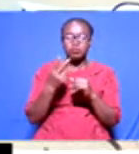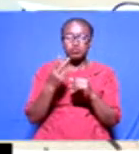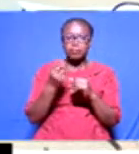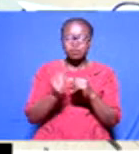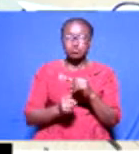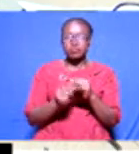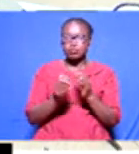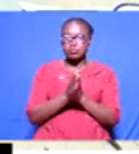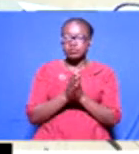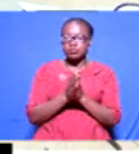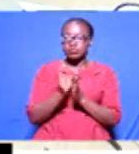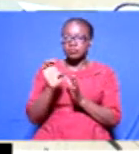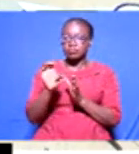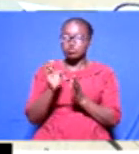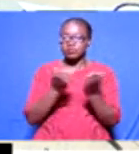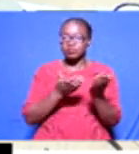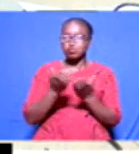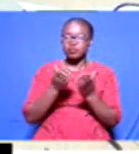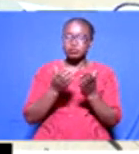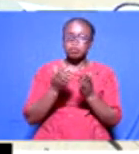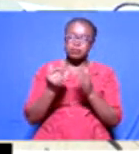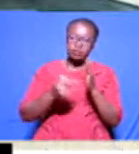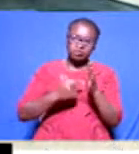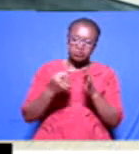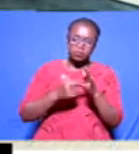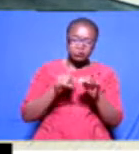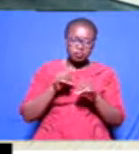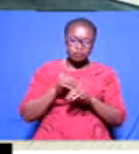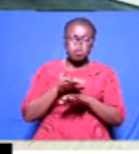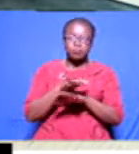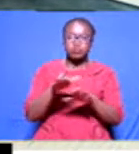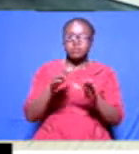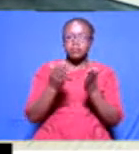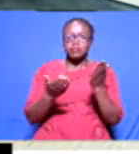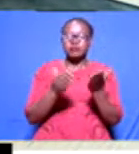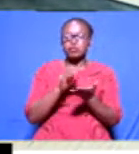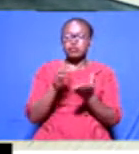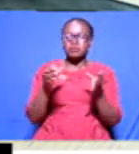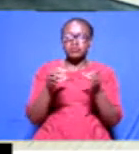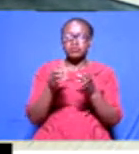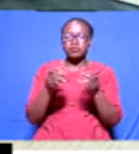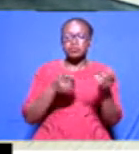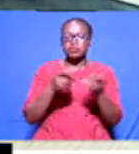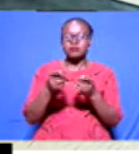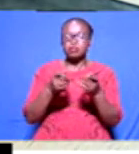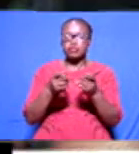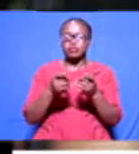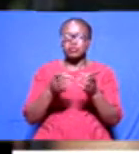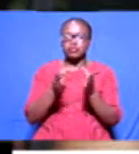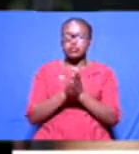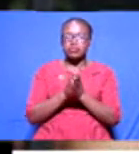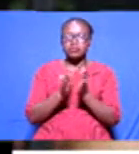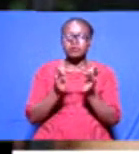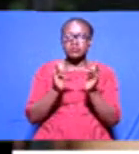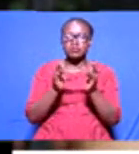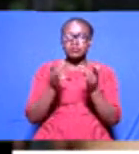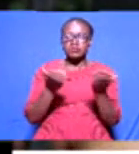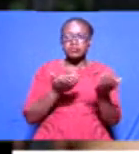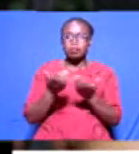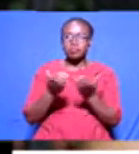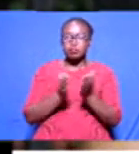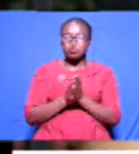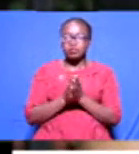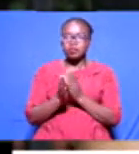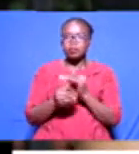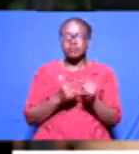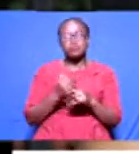e-commerce industry believe expanding internet penetration and the middle class would drive uptick of the online trade. 3 years, but super excited